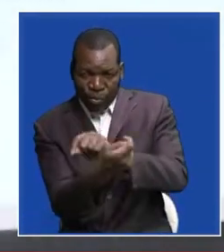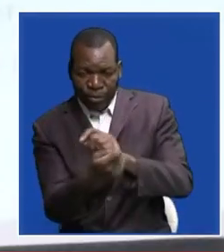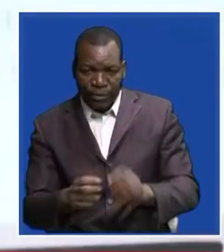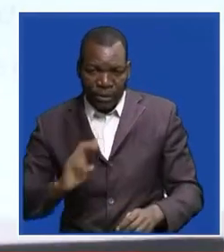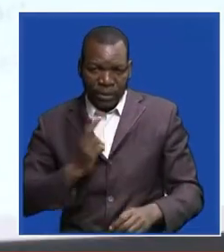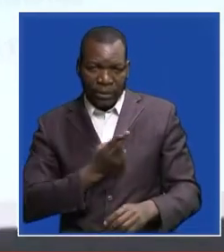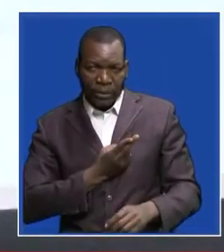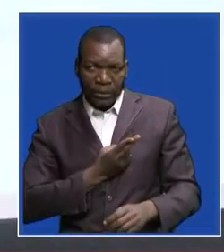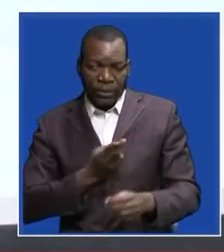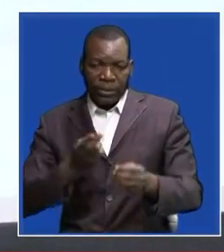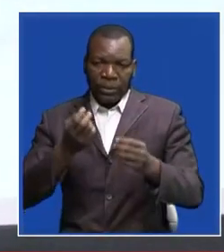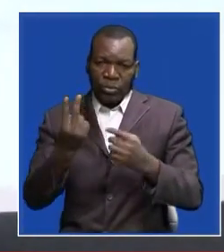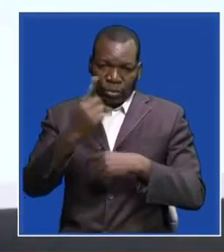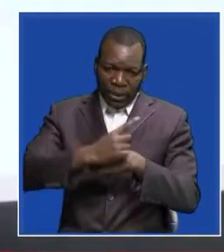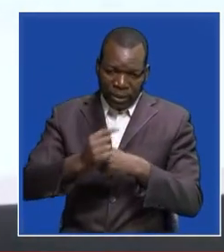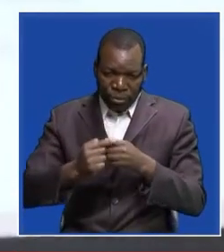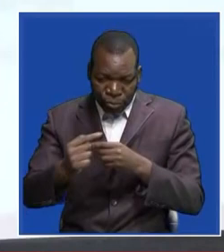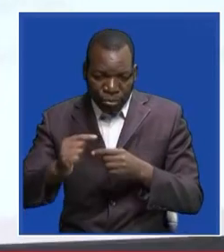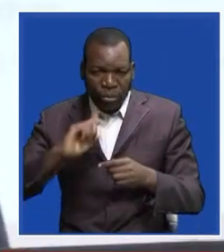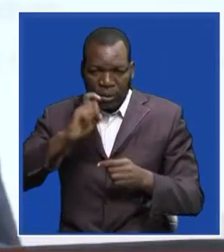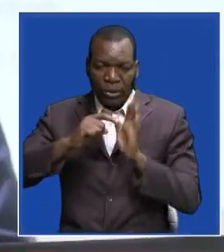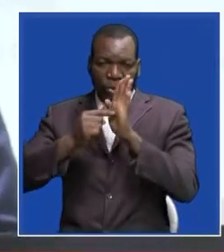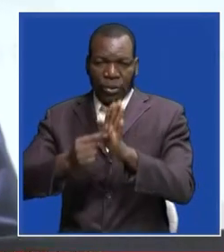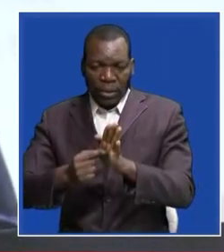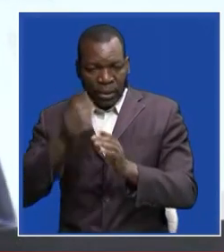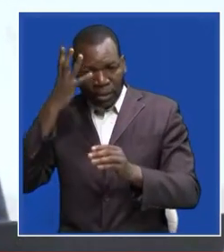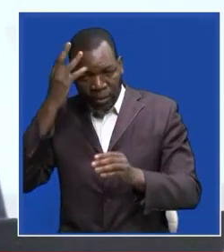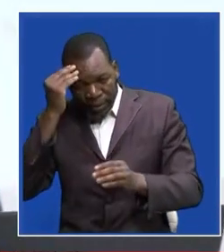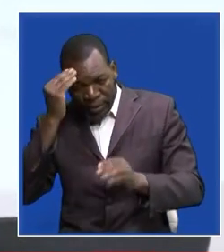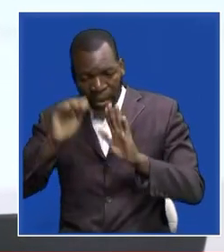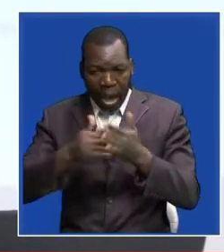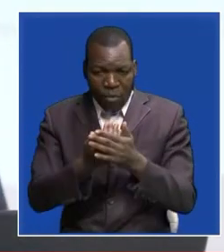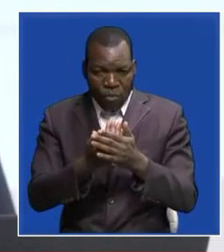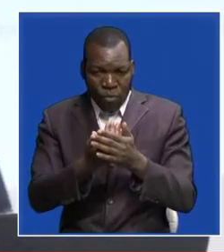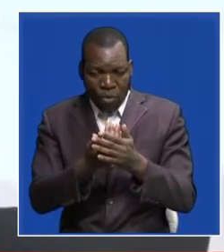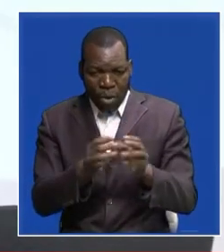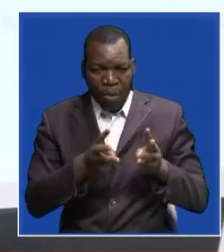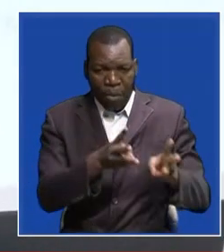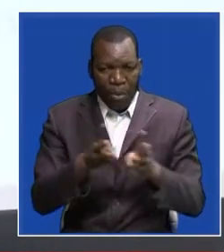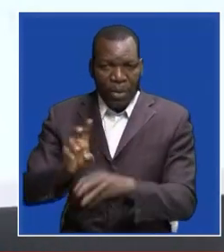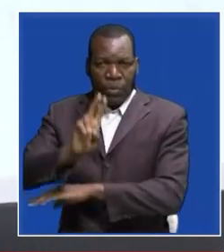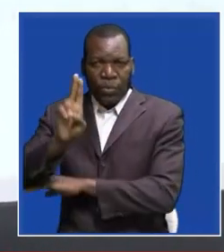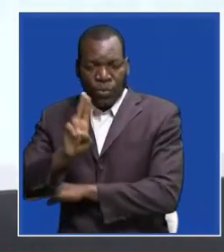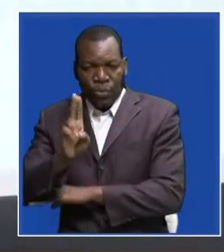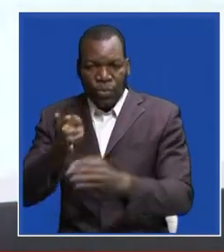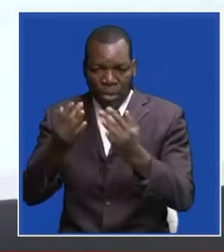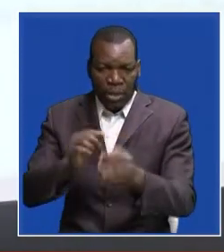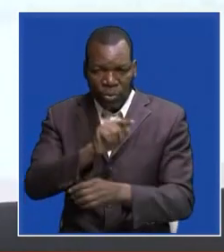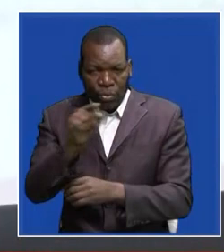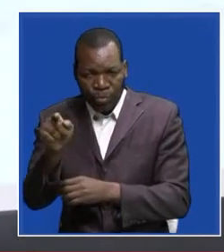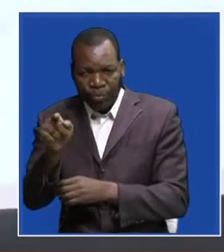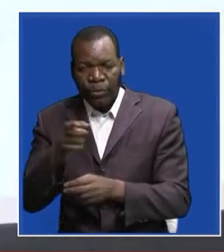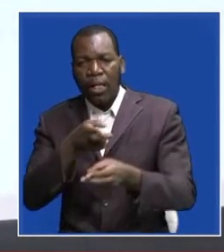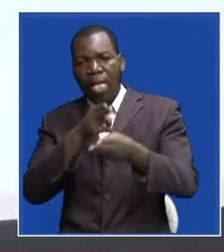provide here in the next 2 days practical experience of how to use some of these methods. And finally, we'd like you, your feedback on